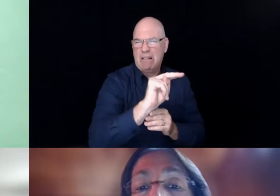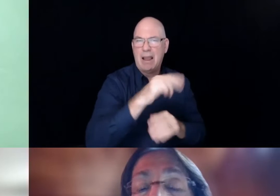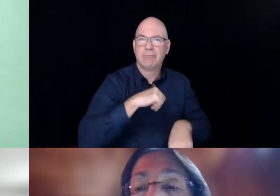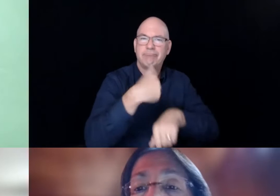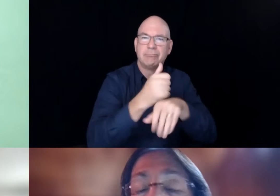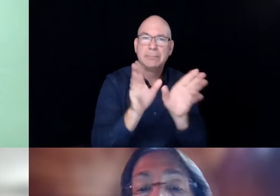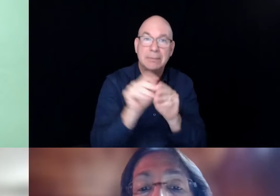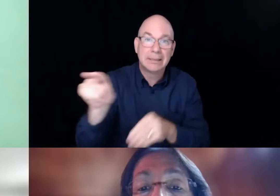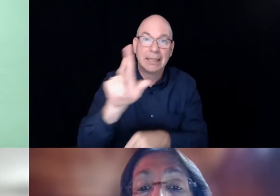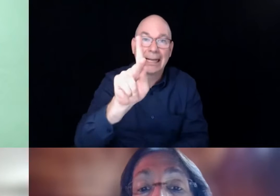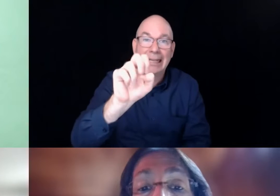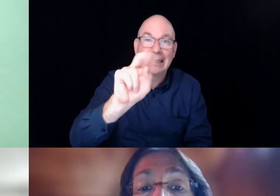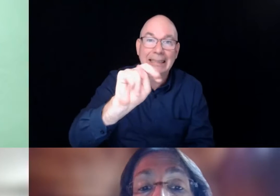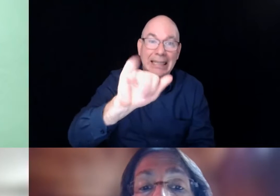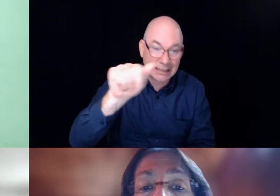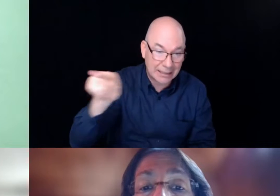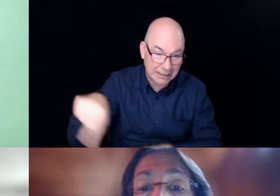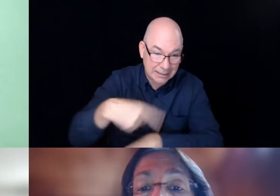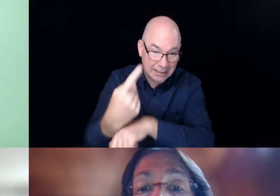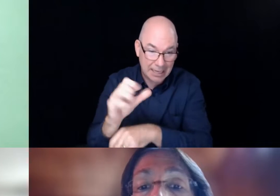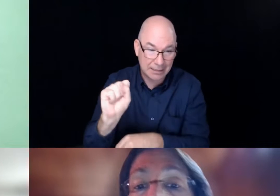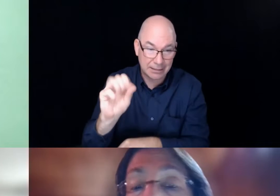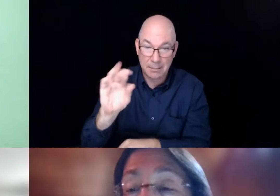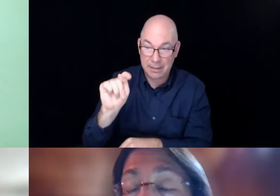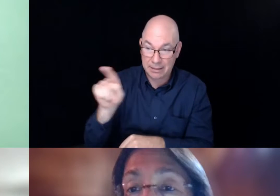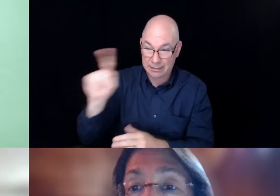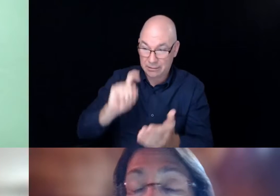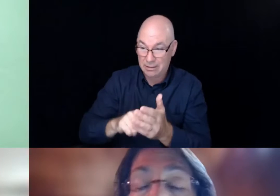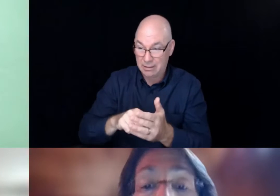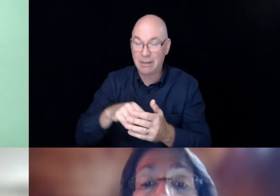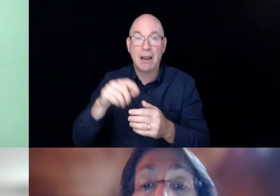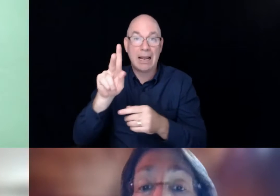the point of the data summit was to present findings that had been developed by